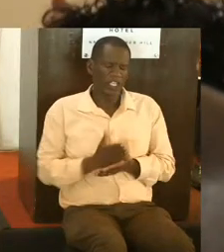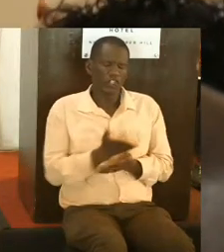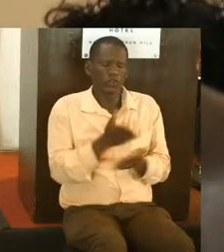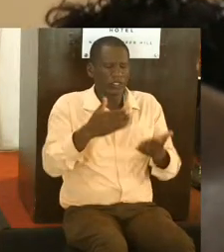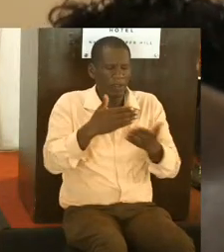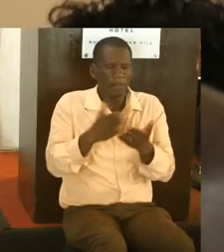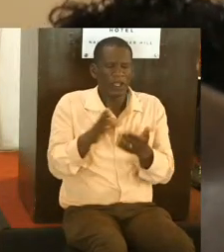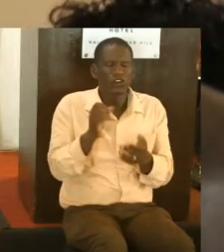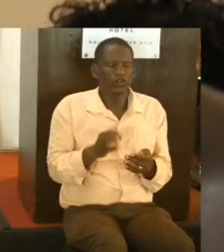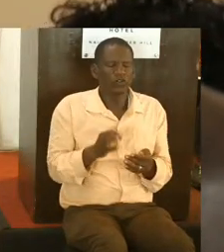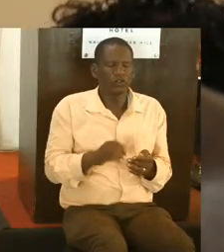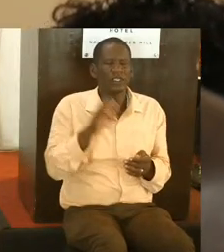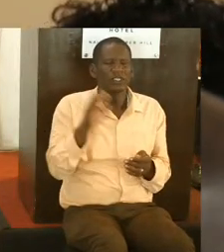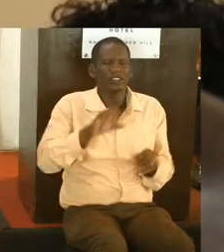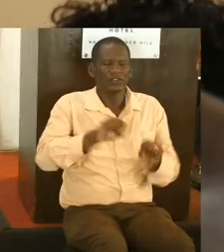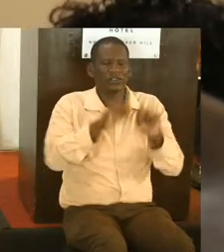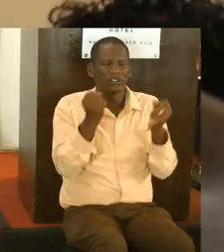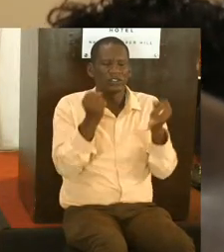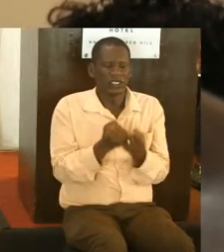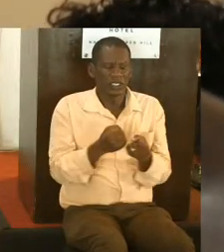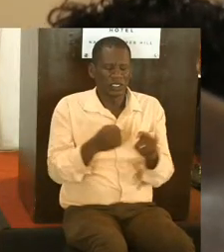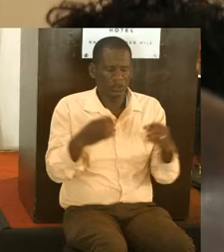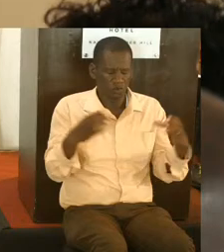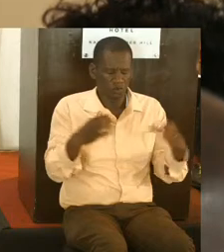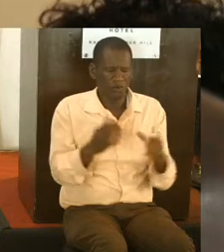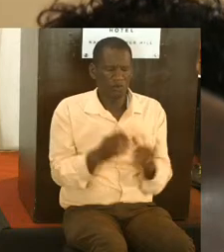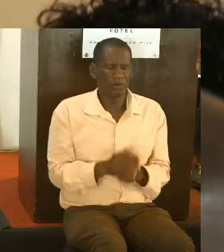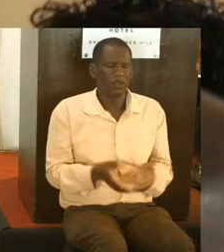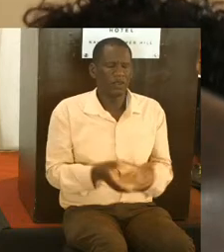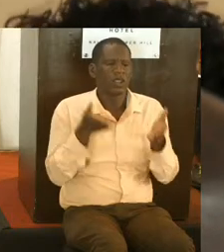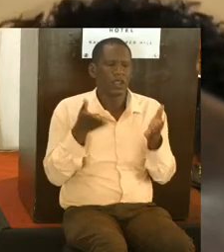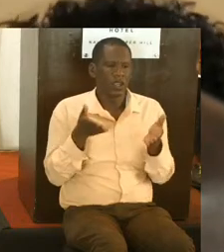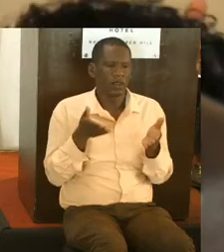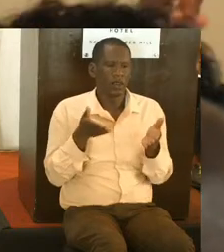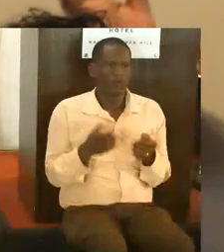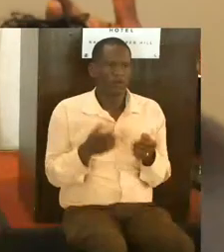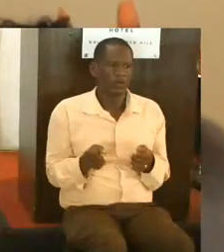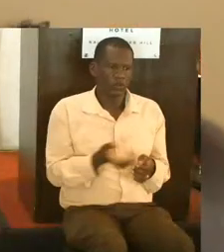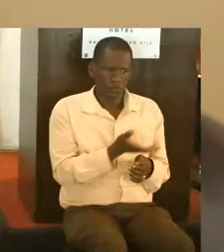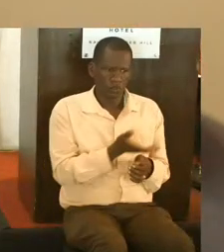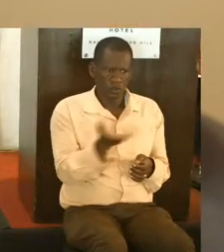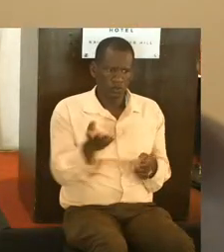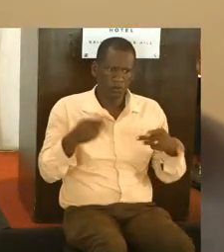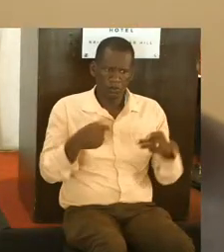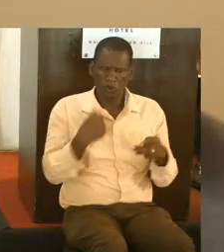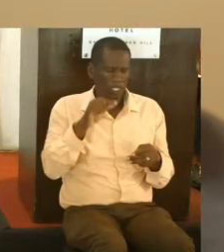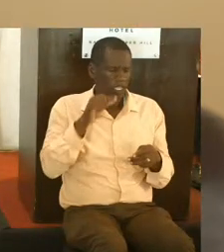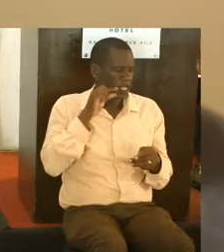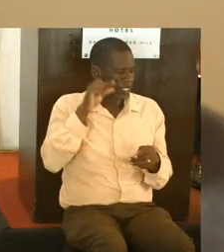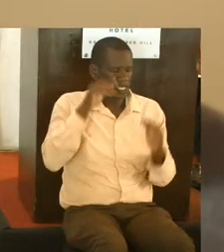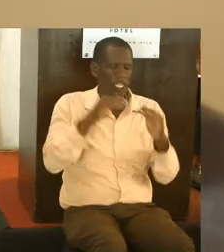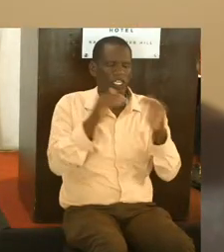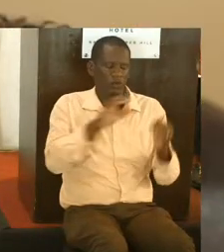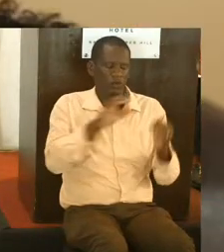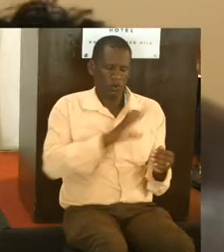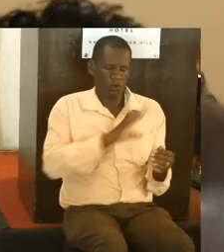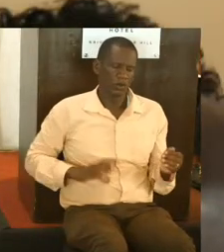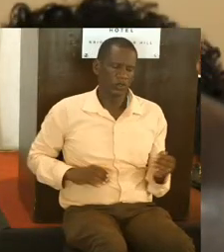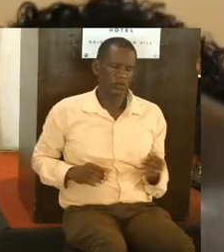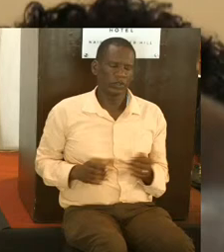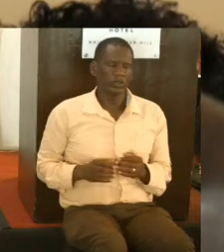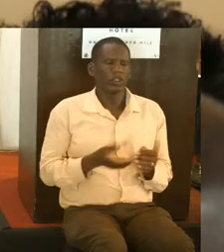part of of the Civil Society so are those that are in the agenda and equality commission